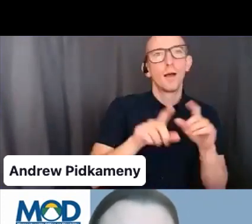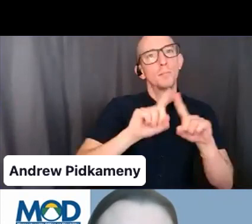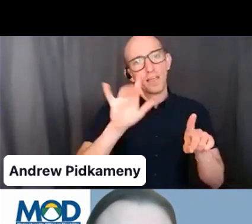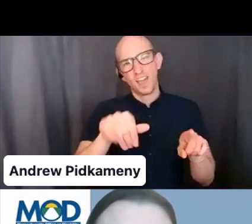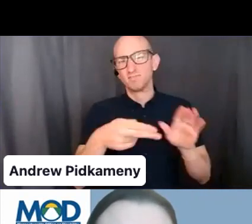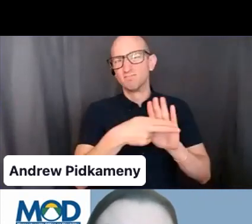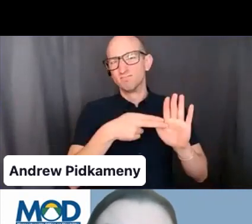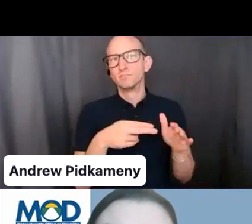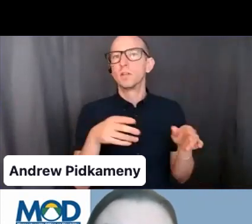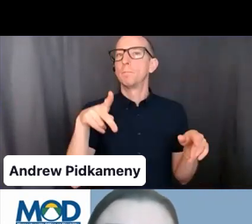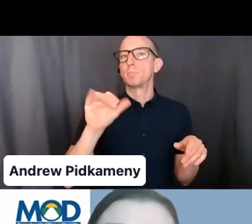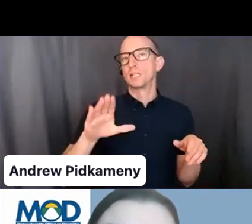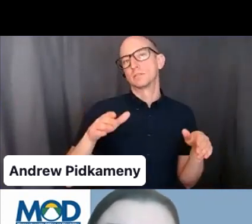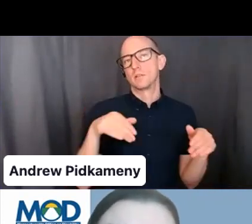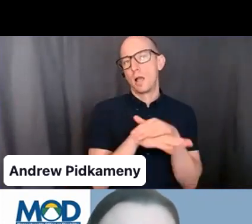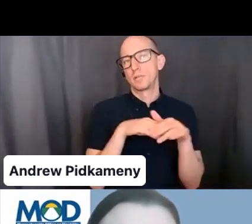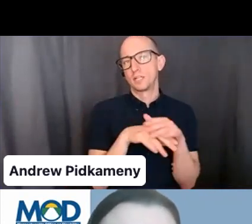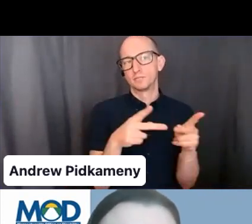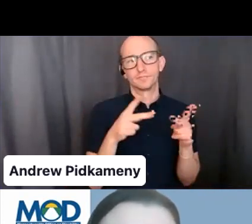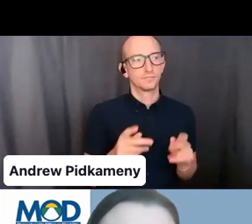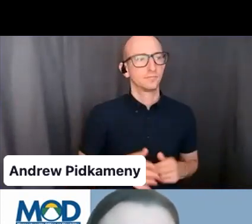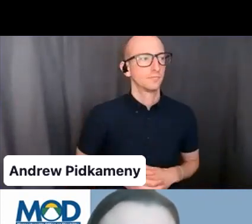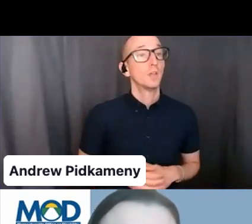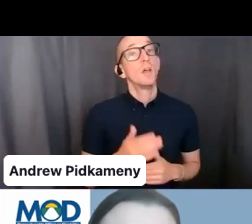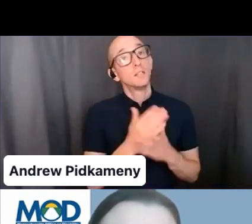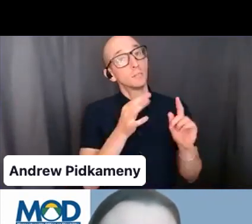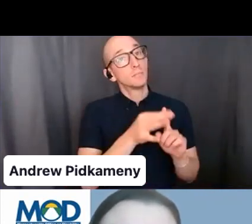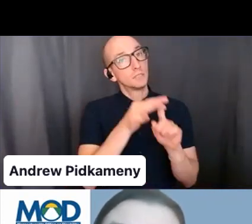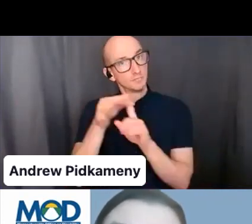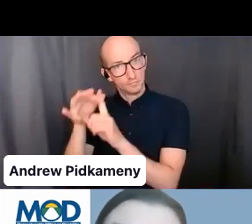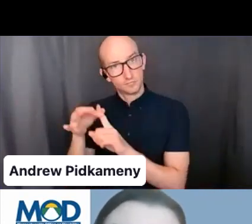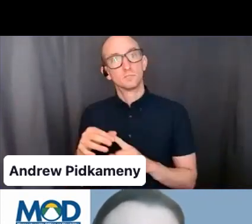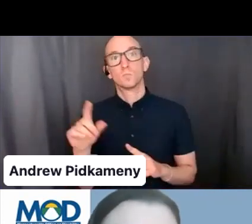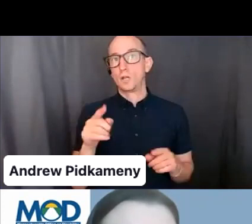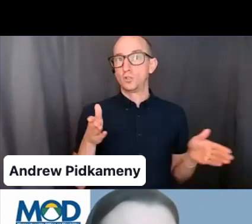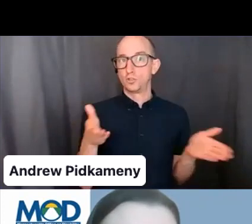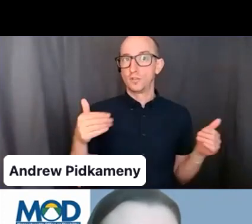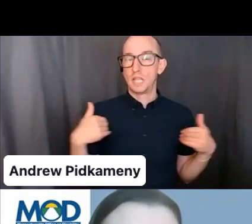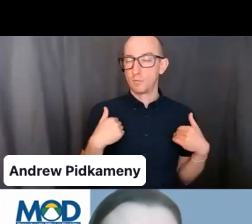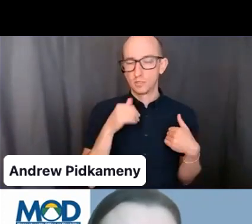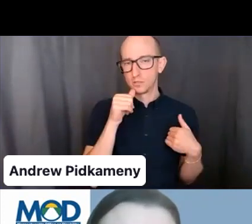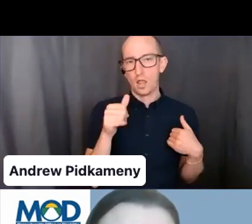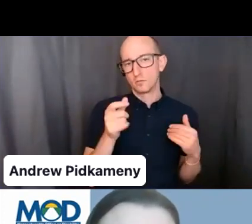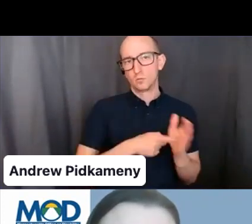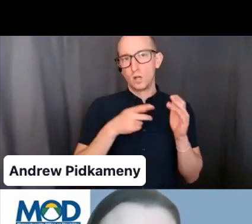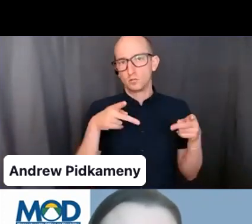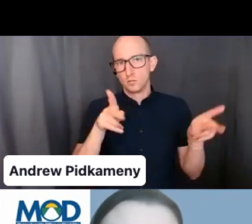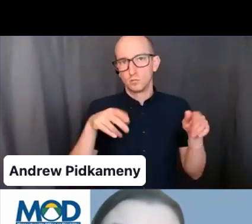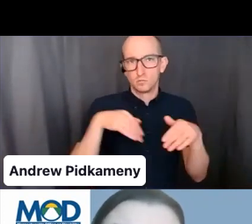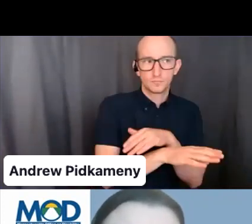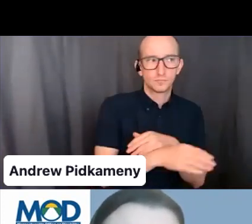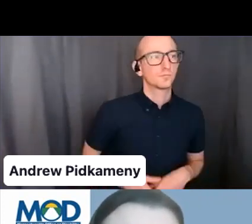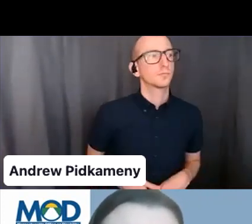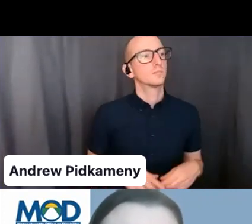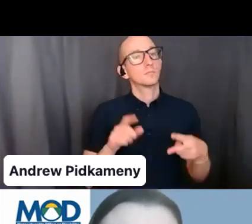public accommodations. So these places would not have to let service animals in. Those are religious organizations and private clubs.